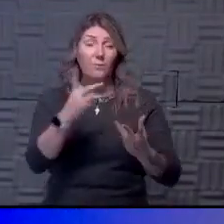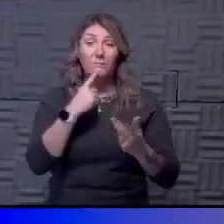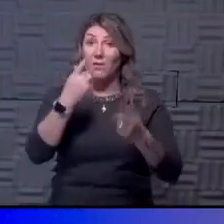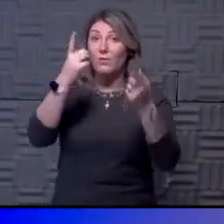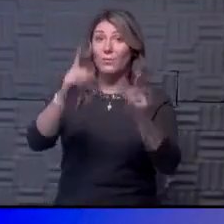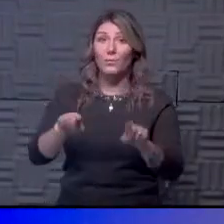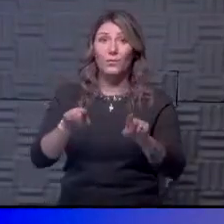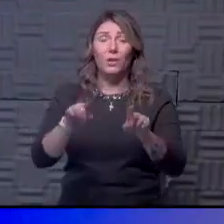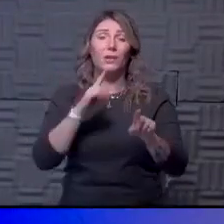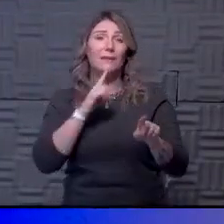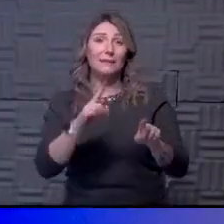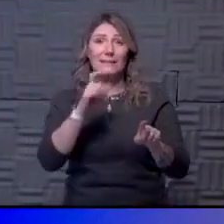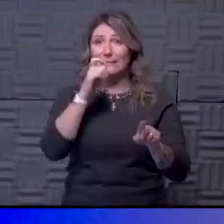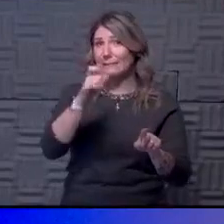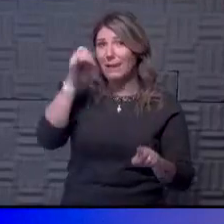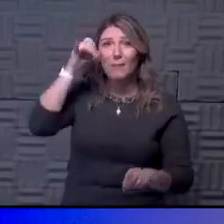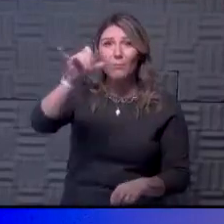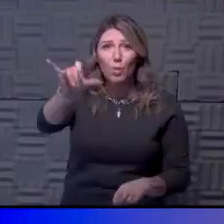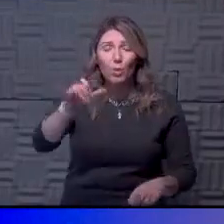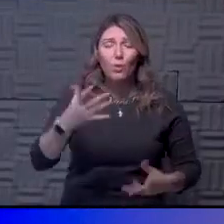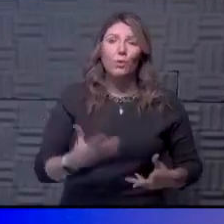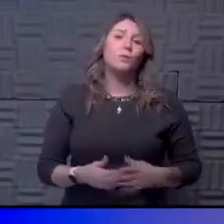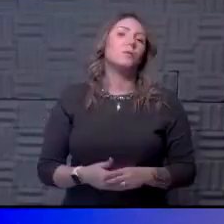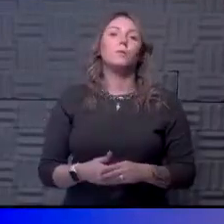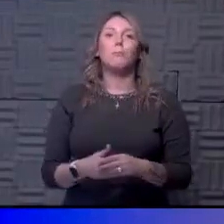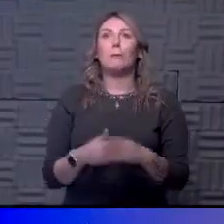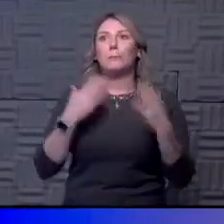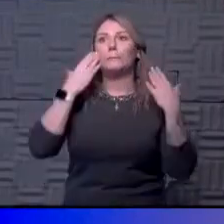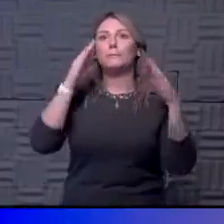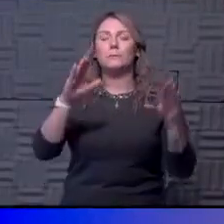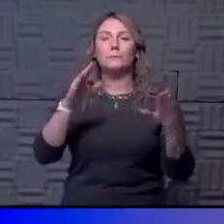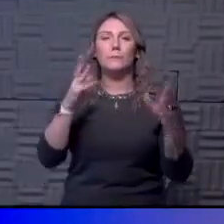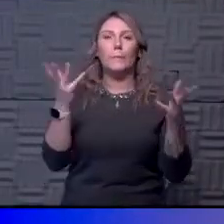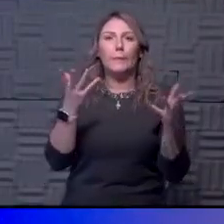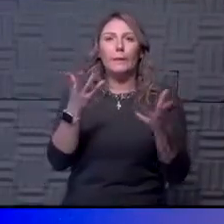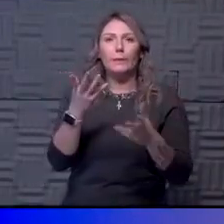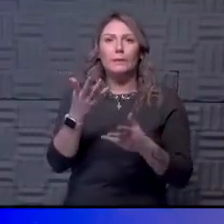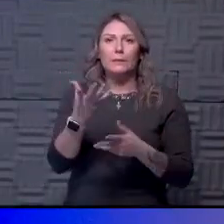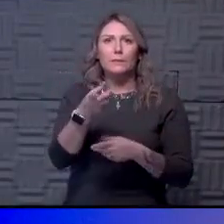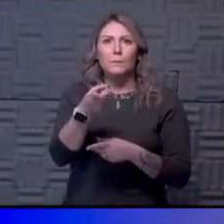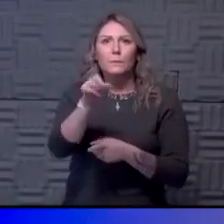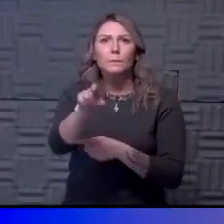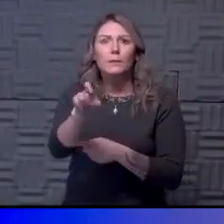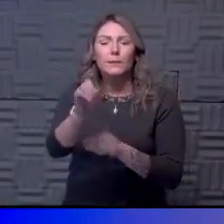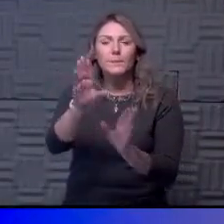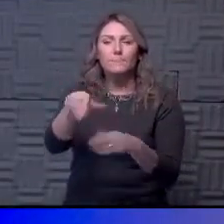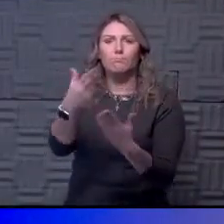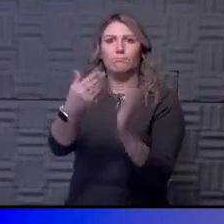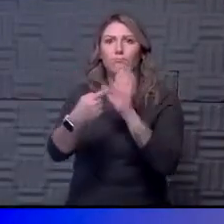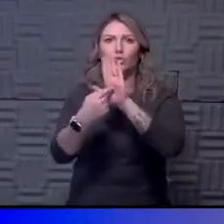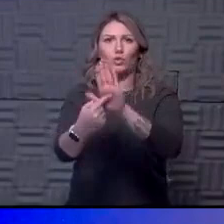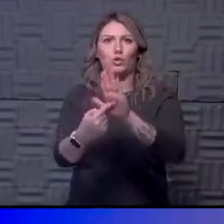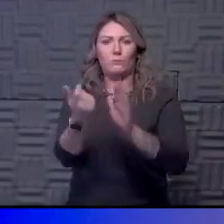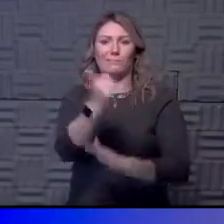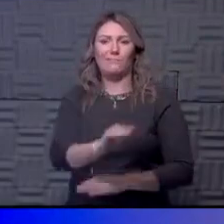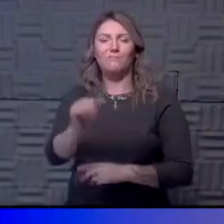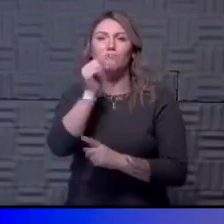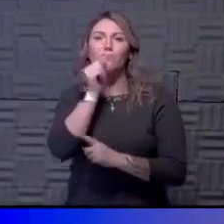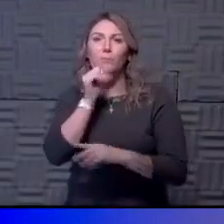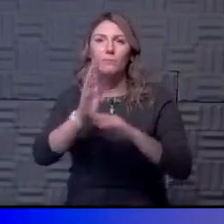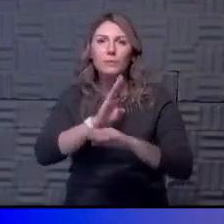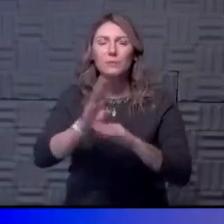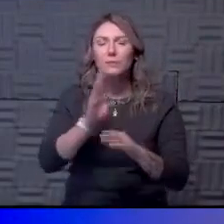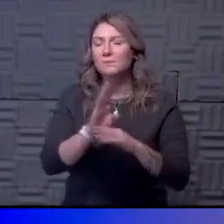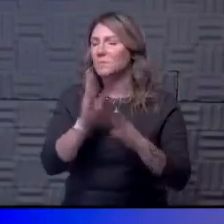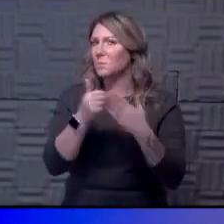you as far as it's not permanent, and who knows what exactly you're going to need to be able to present to get into any private businesses or whatever